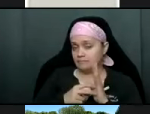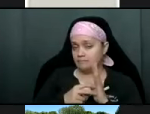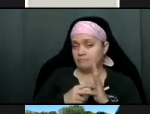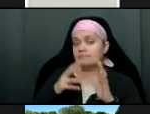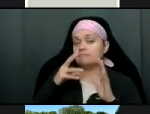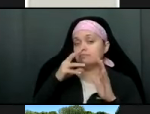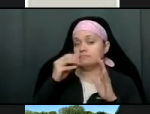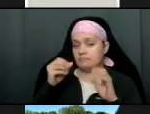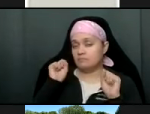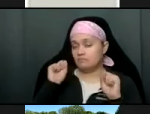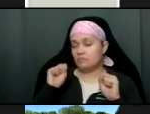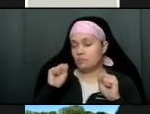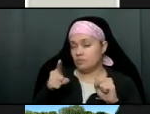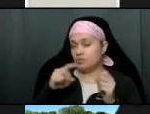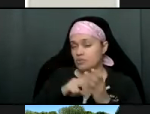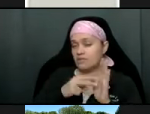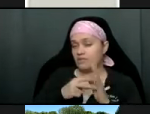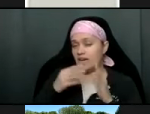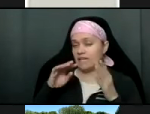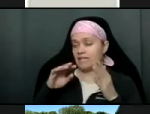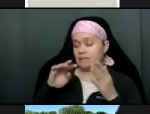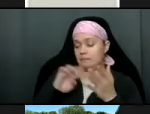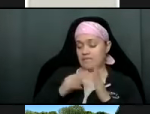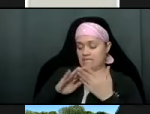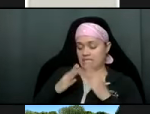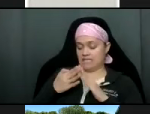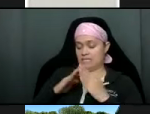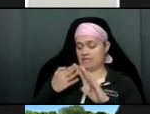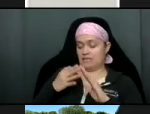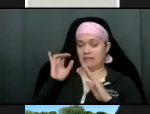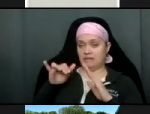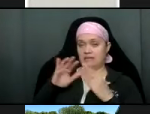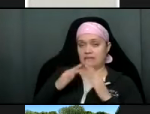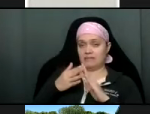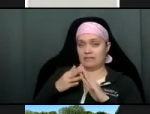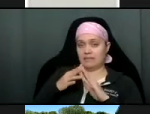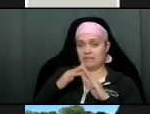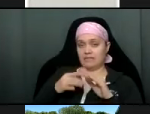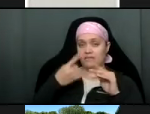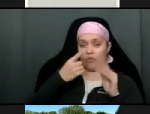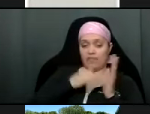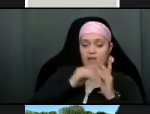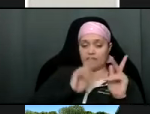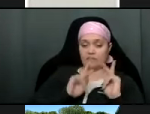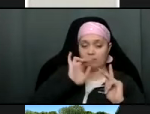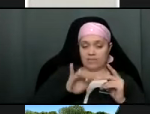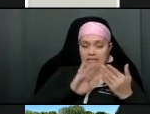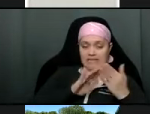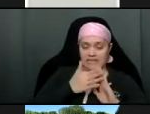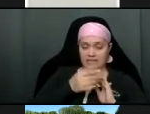And probably you should define city. Is a settlement of 1,000 people a